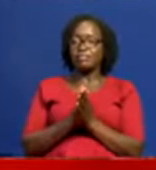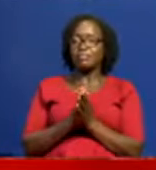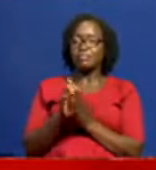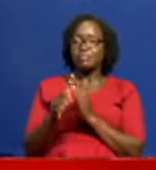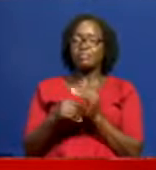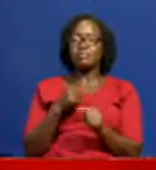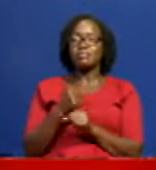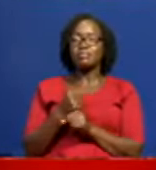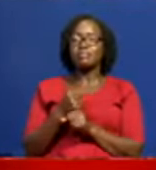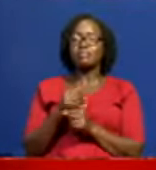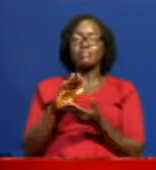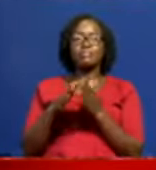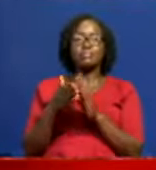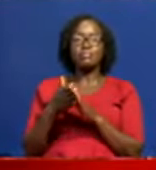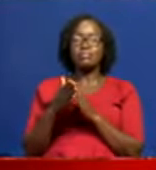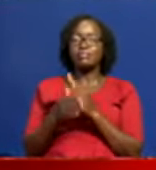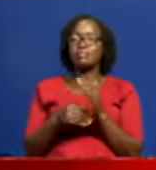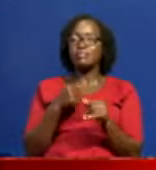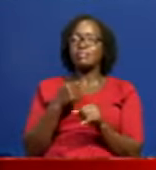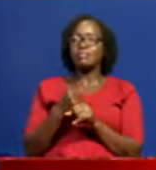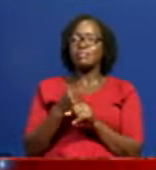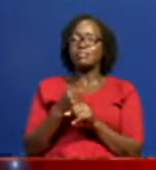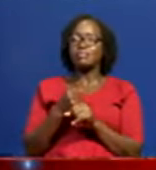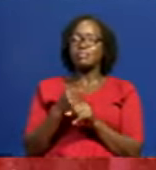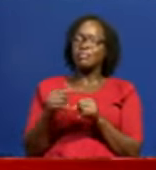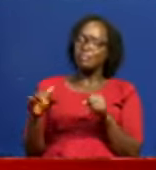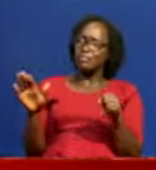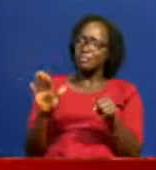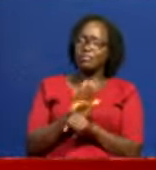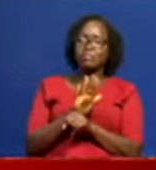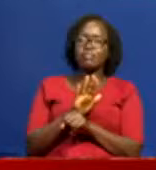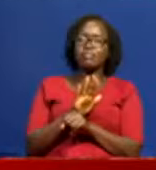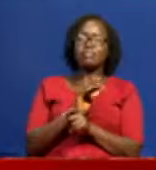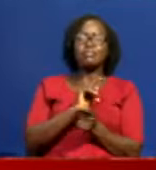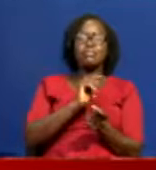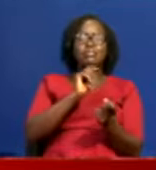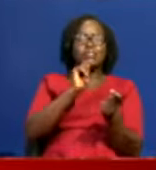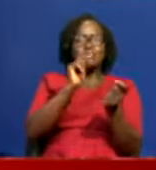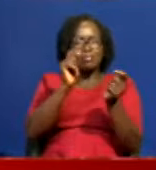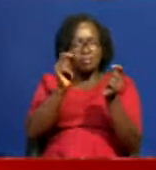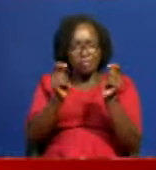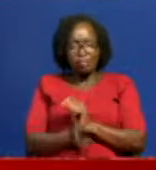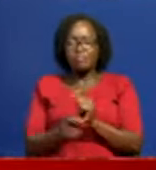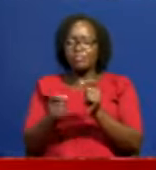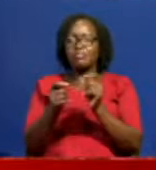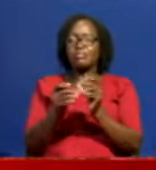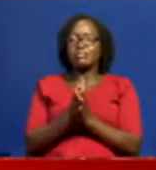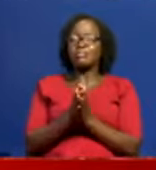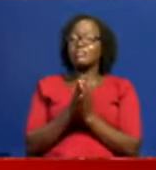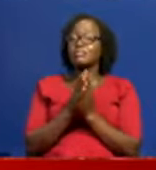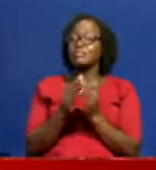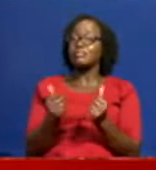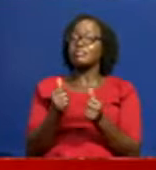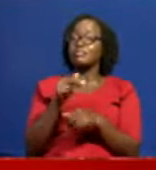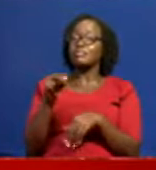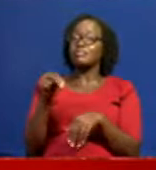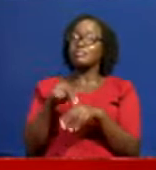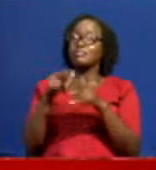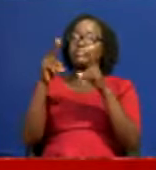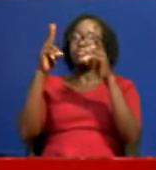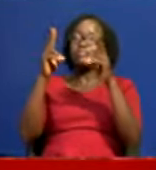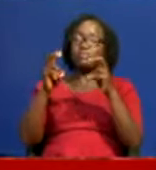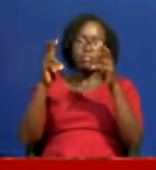year became the year of a complete paradigm shift in the handling of our national